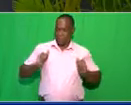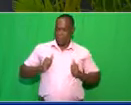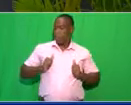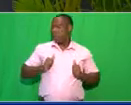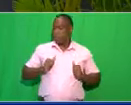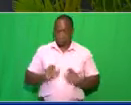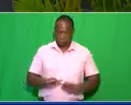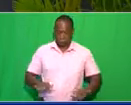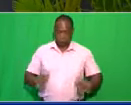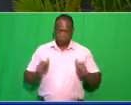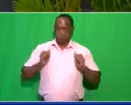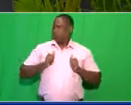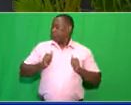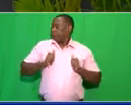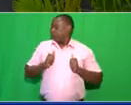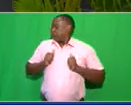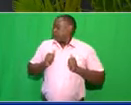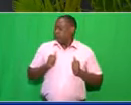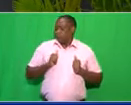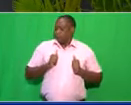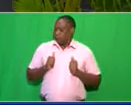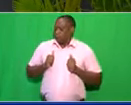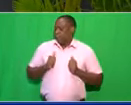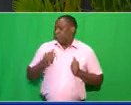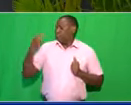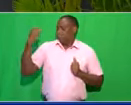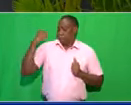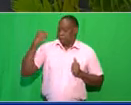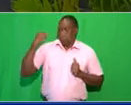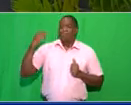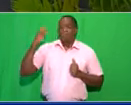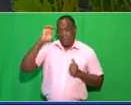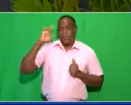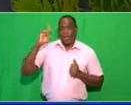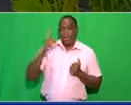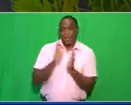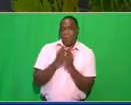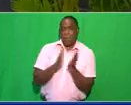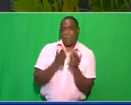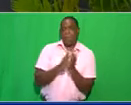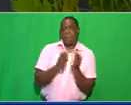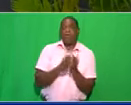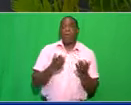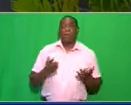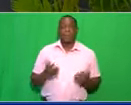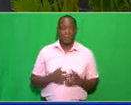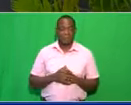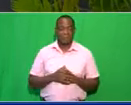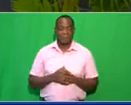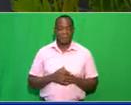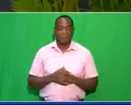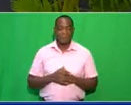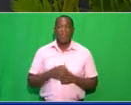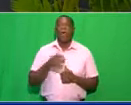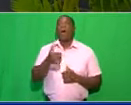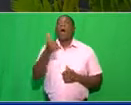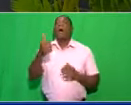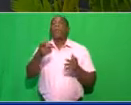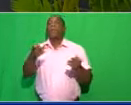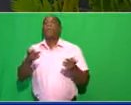But it's probably more than that. When you look at other societies, you do realize that they feel that their very